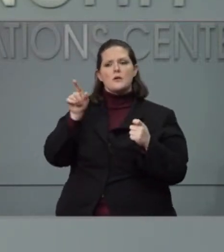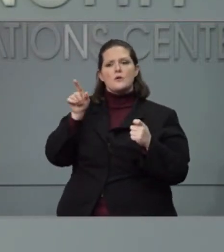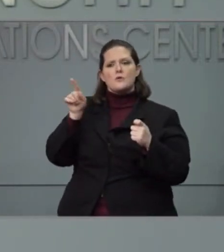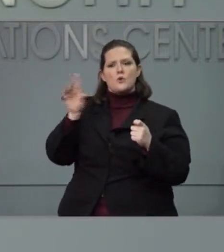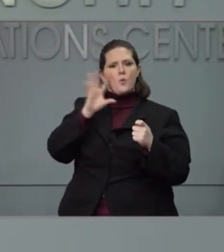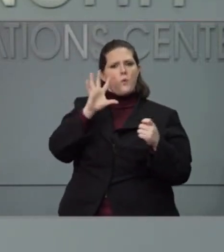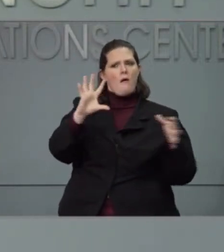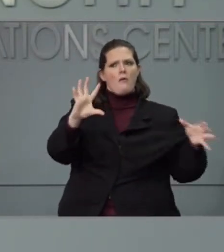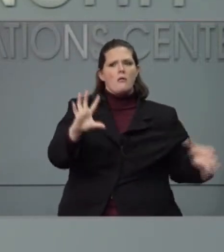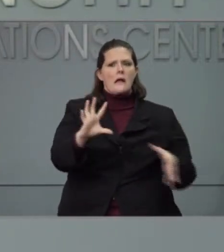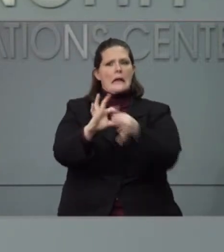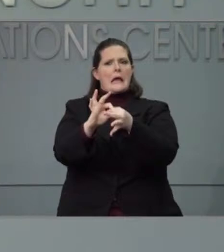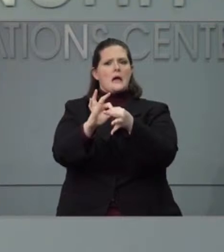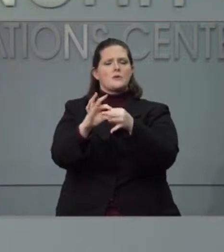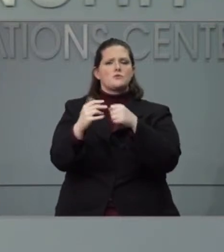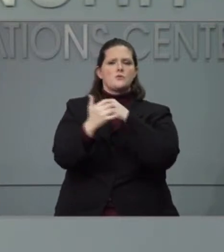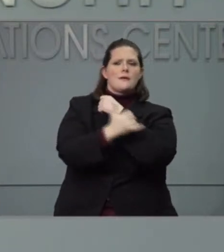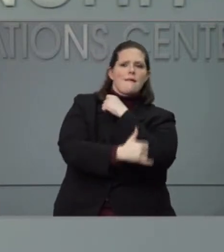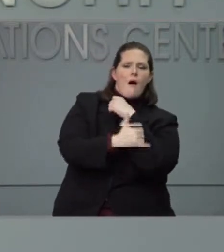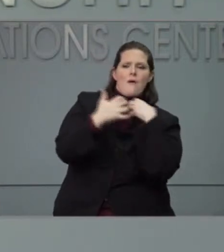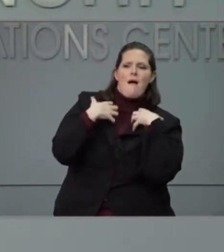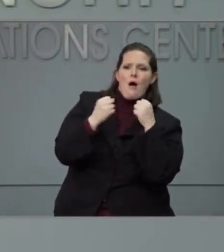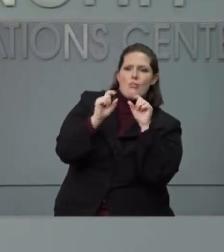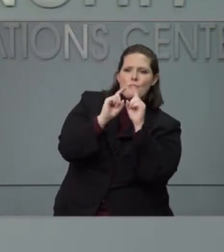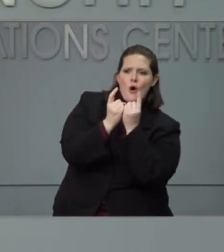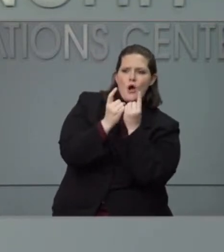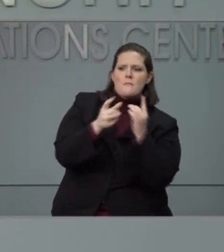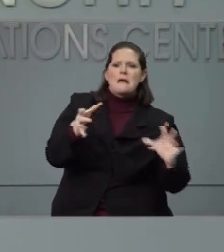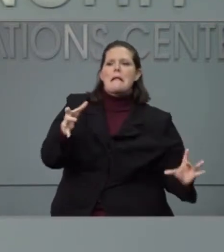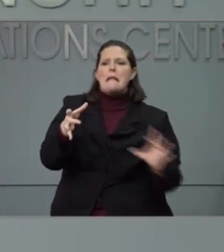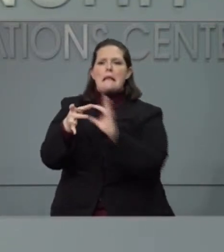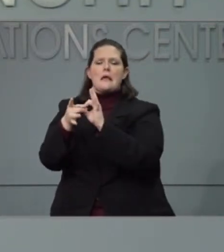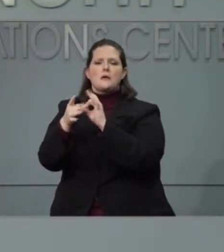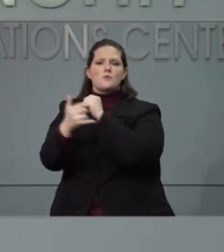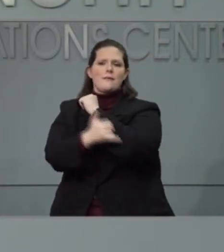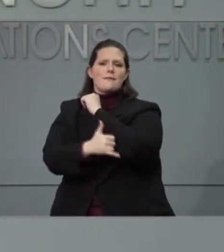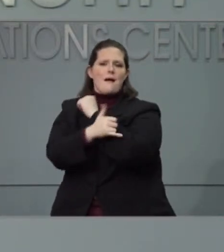health departments, county commissioners? Is it spun out